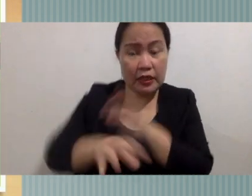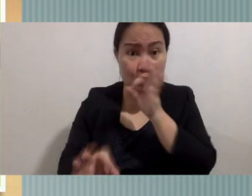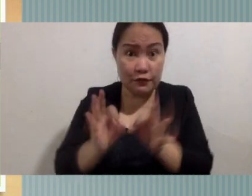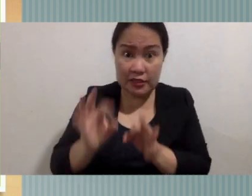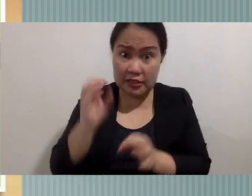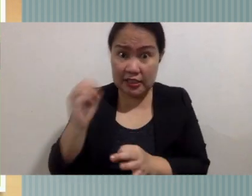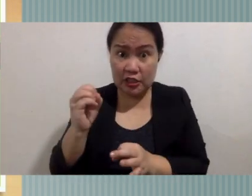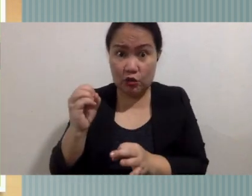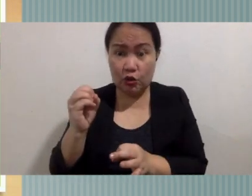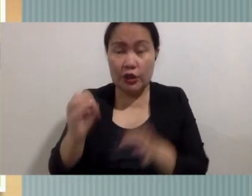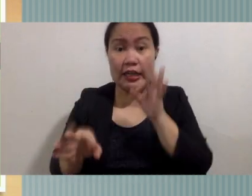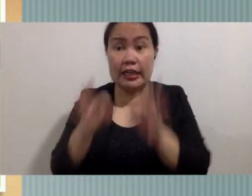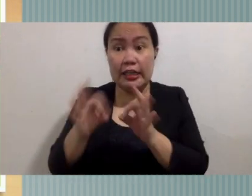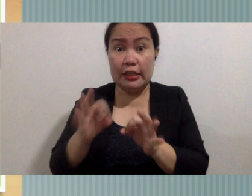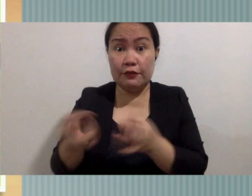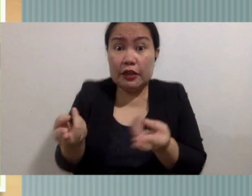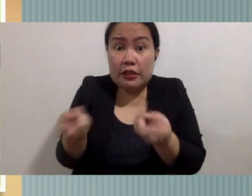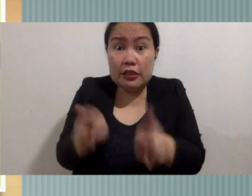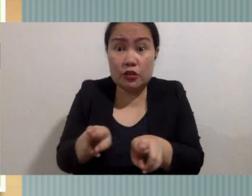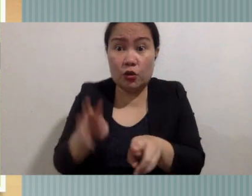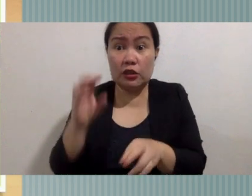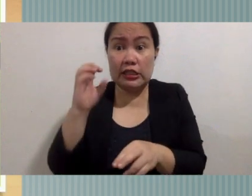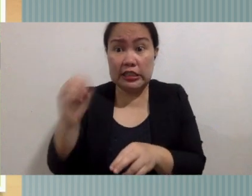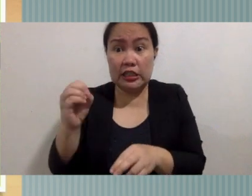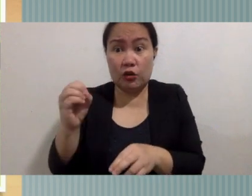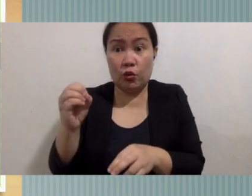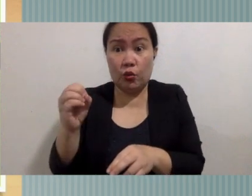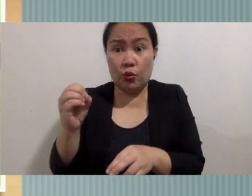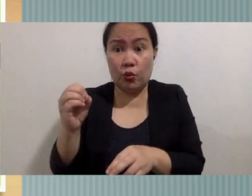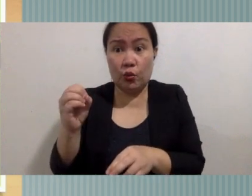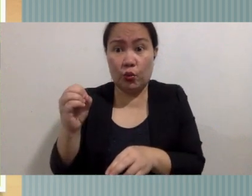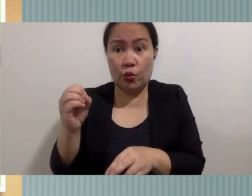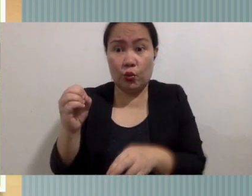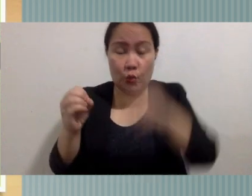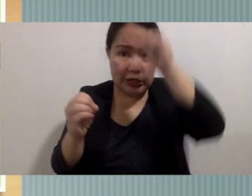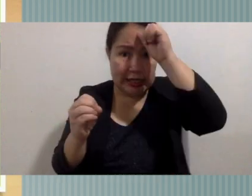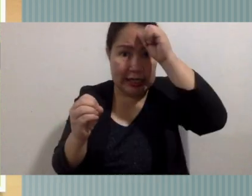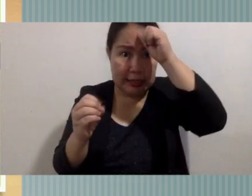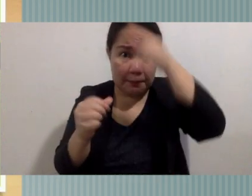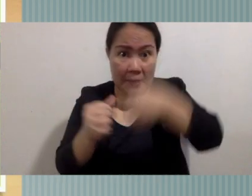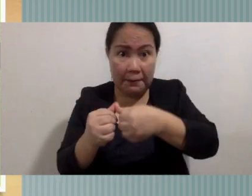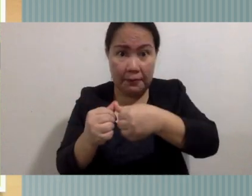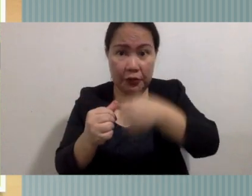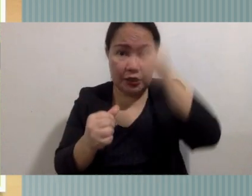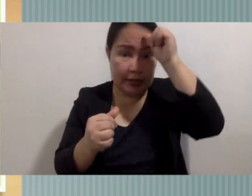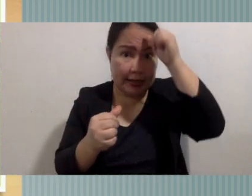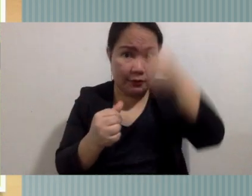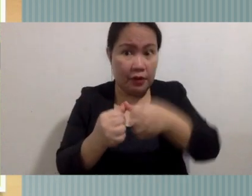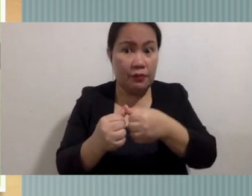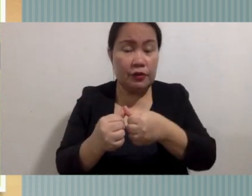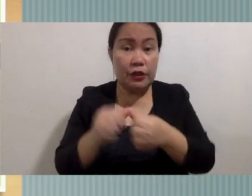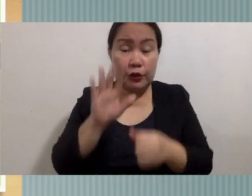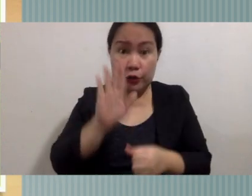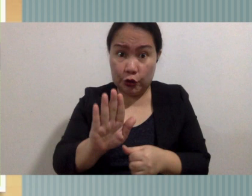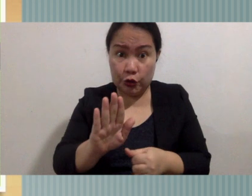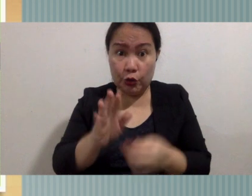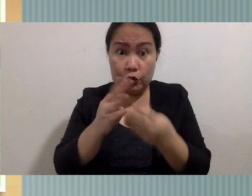nga ng sinabi ko kanina, kapag ang result ay 0, tatandaan that